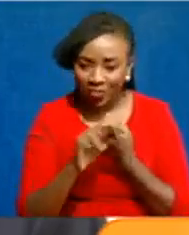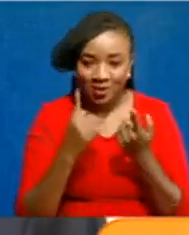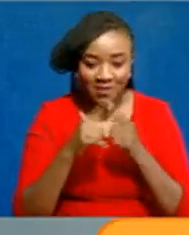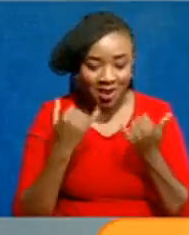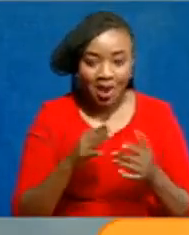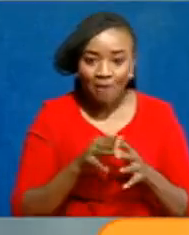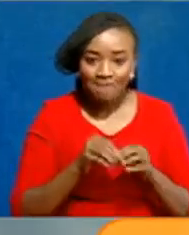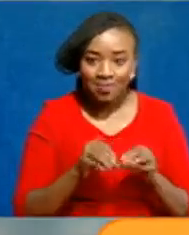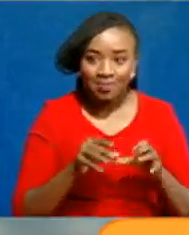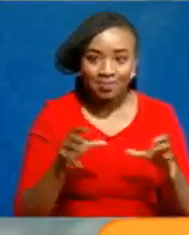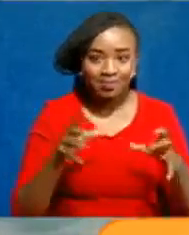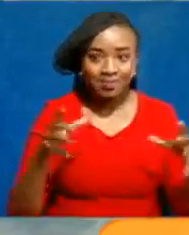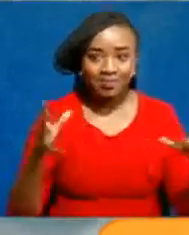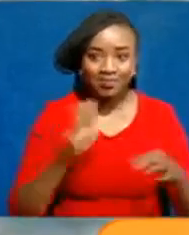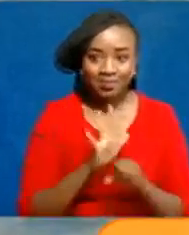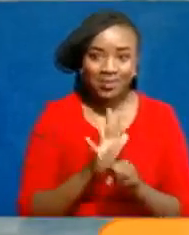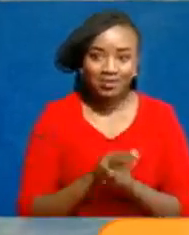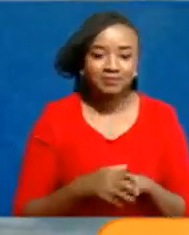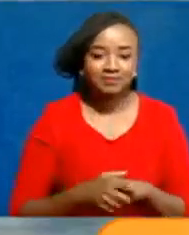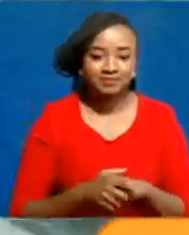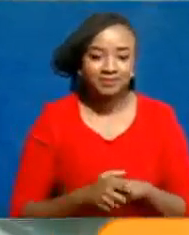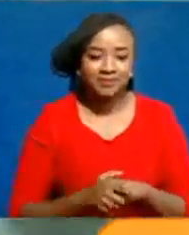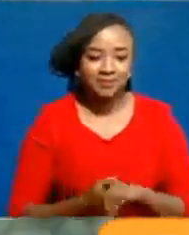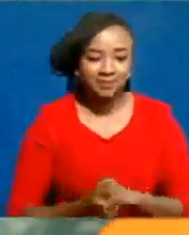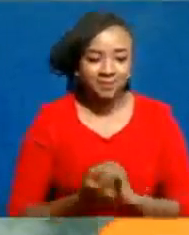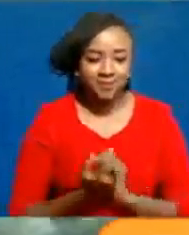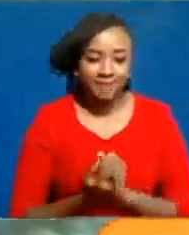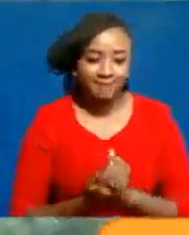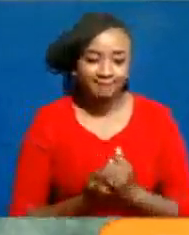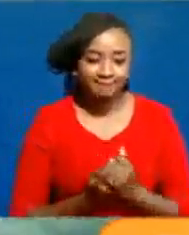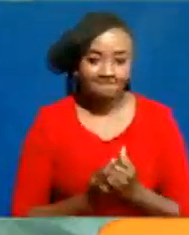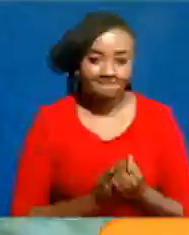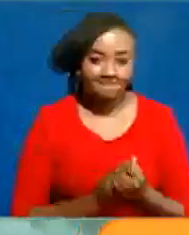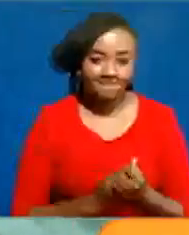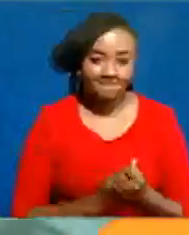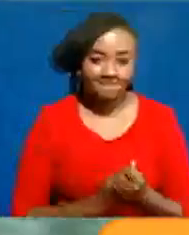zaidi. It is tranquil at Kuruwitu Conservation Area,